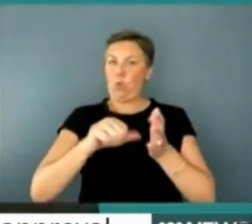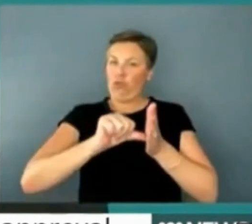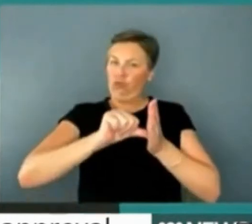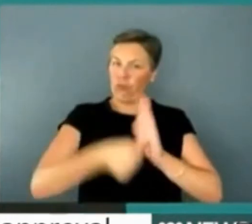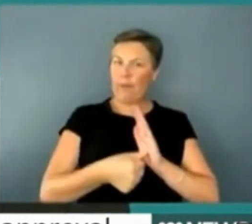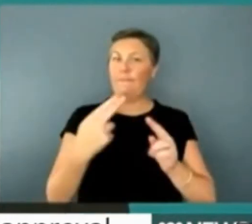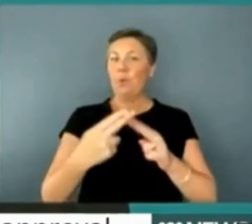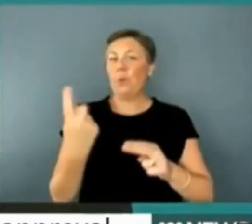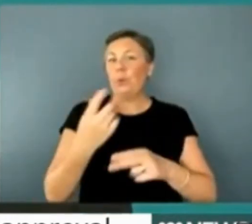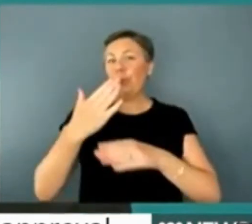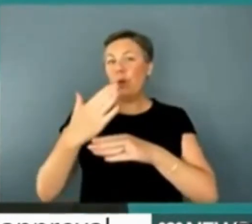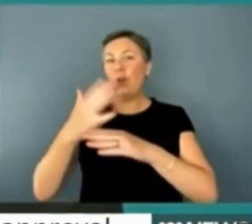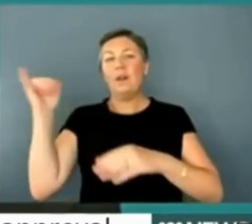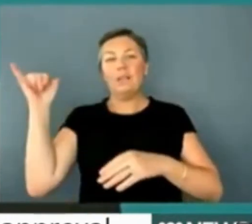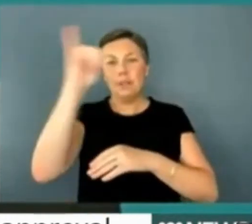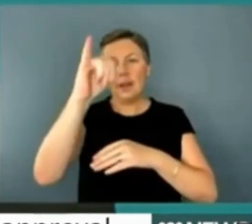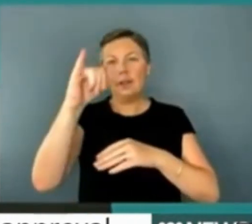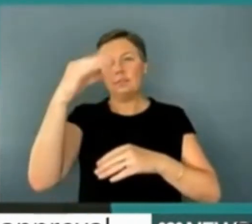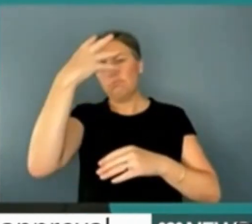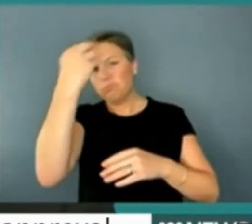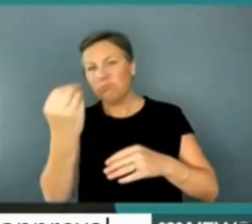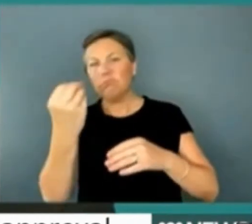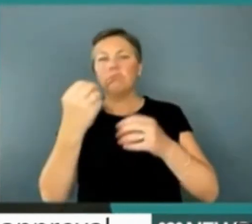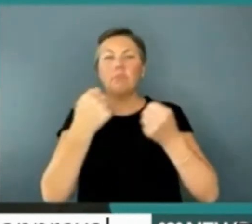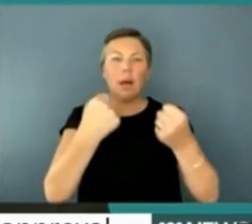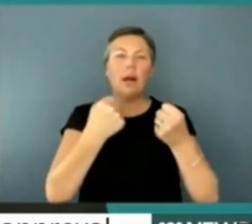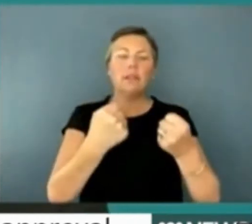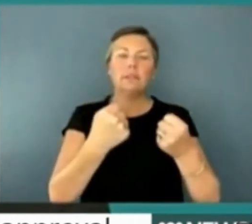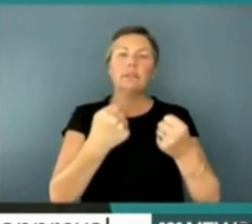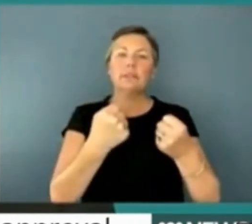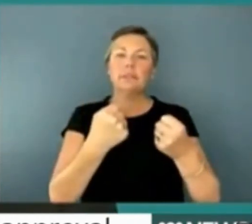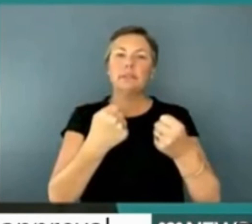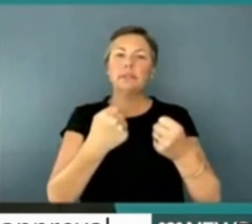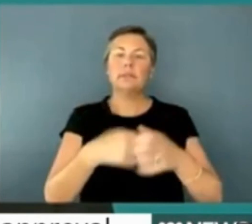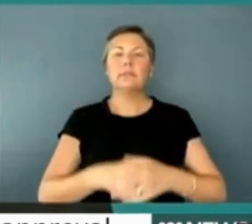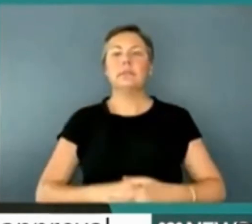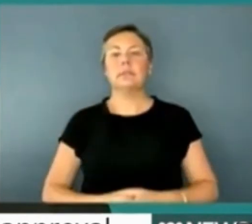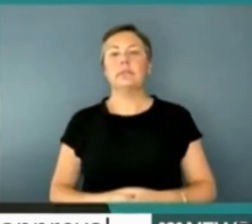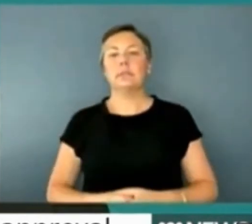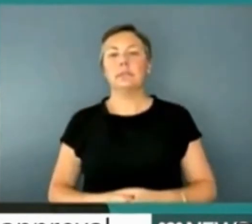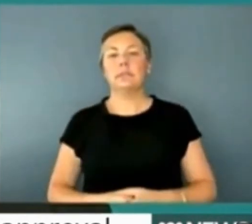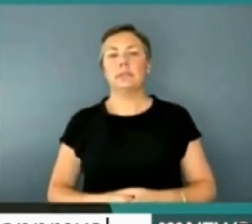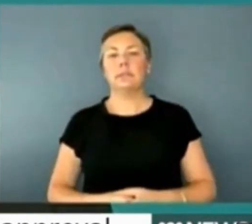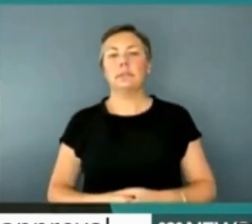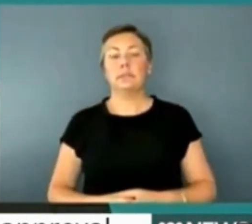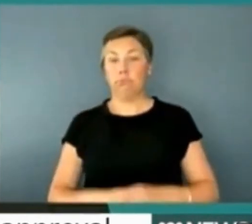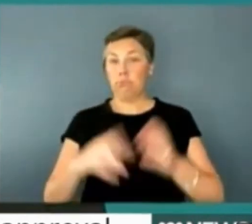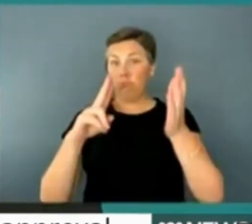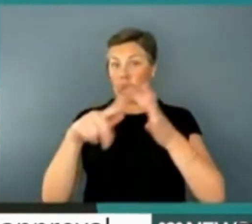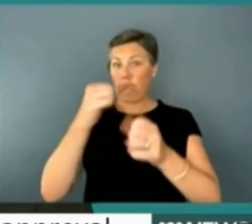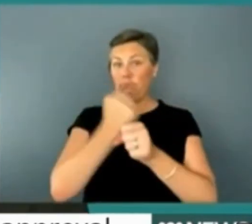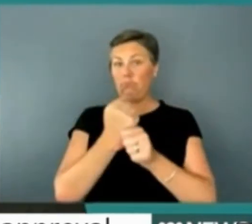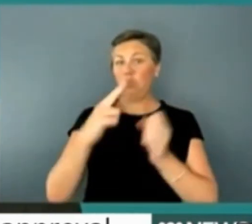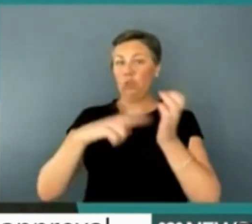me. In recent weeks, the New South Wales example has a particular